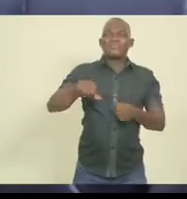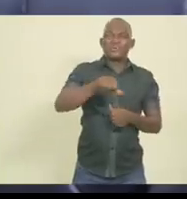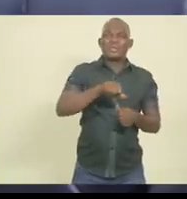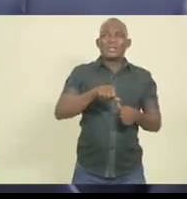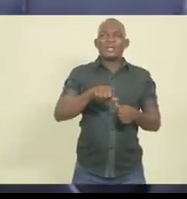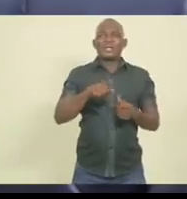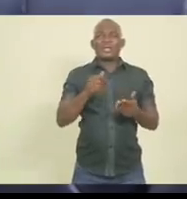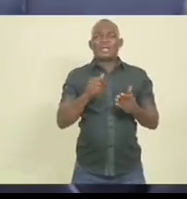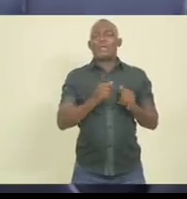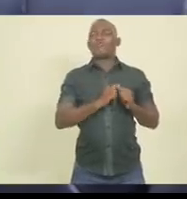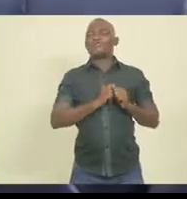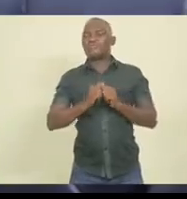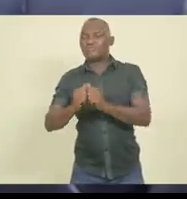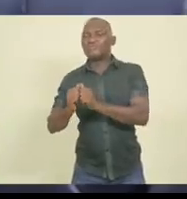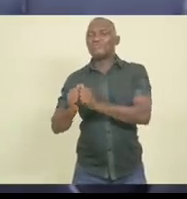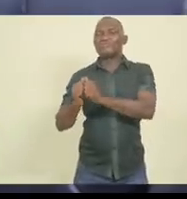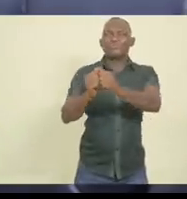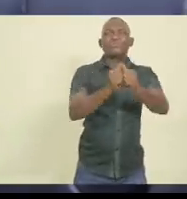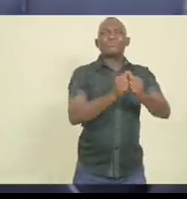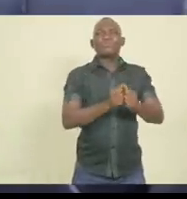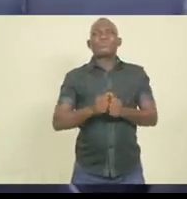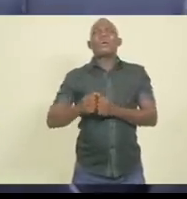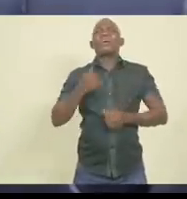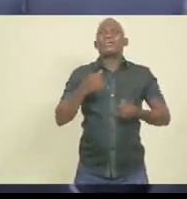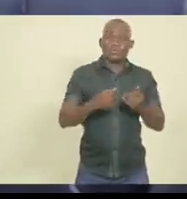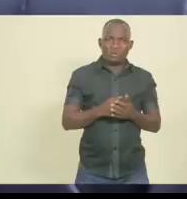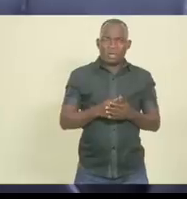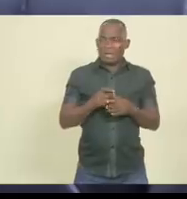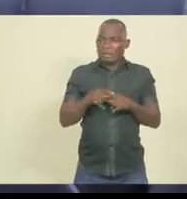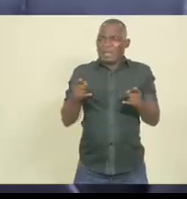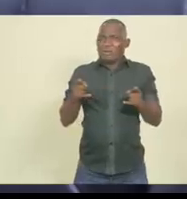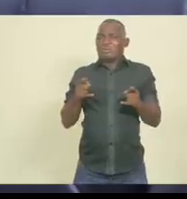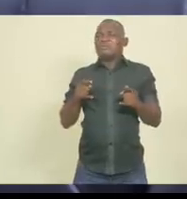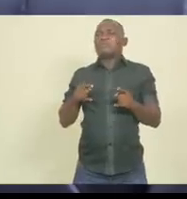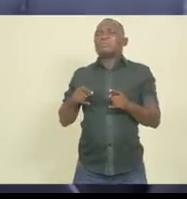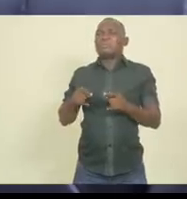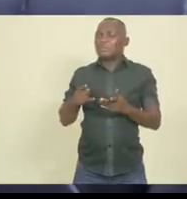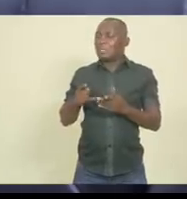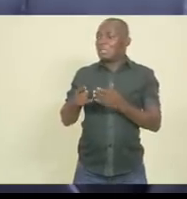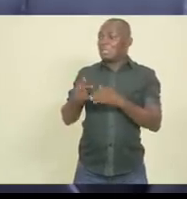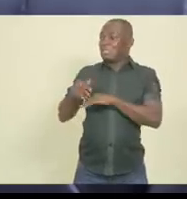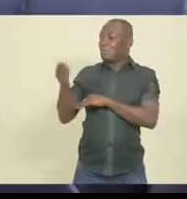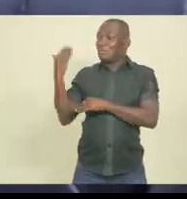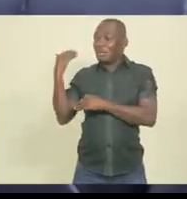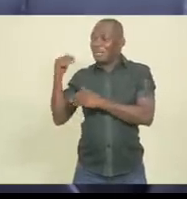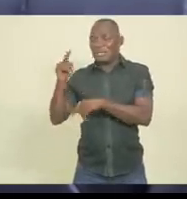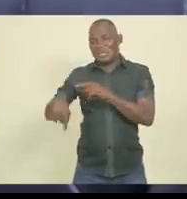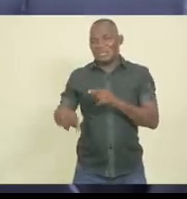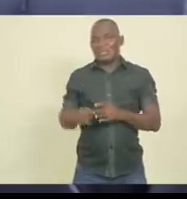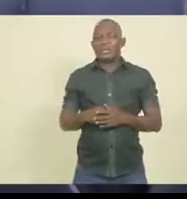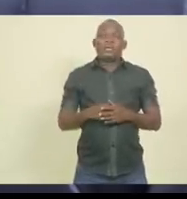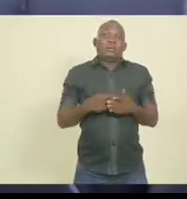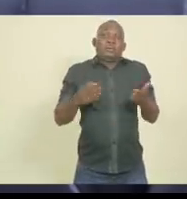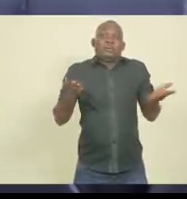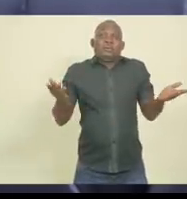in recent times and he hangs around a lot, so I can't send him back. So